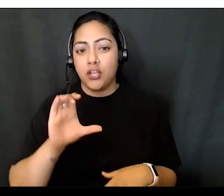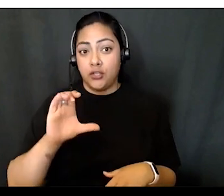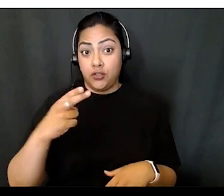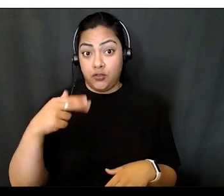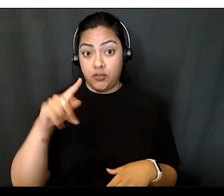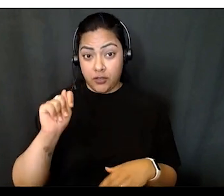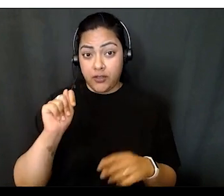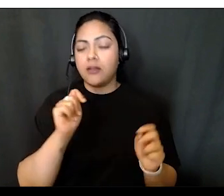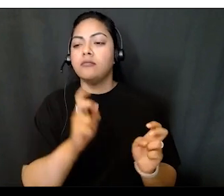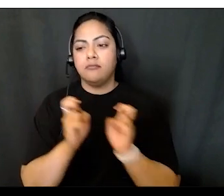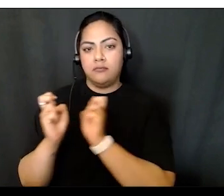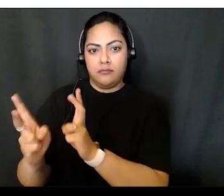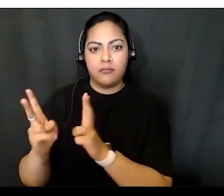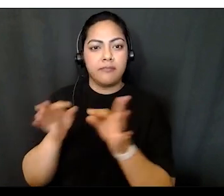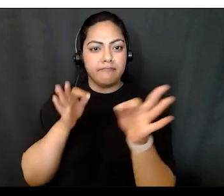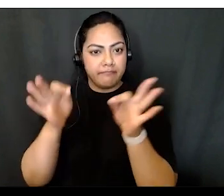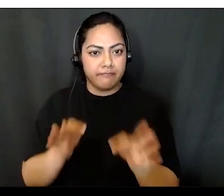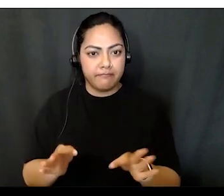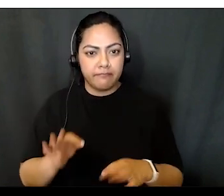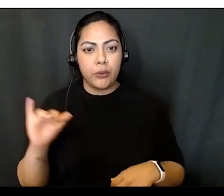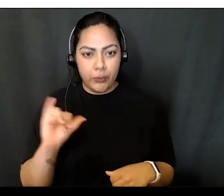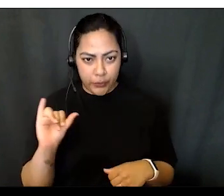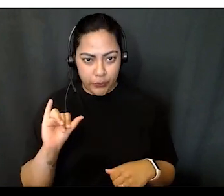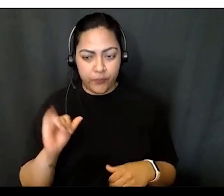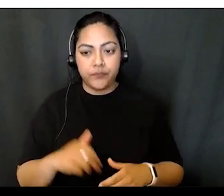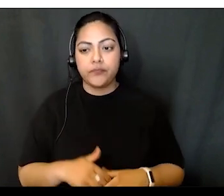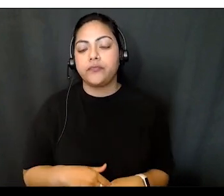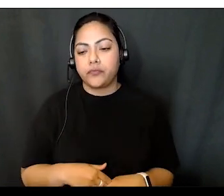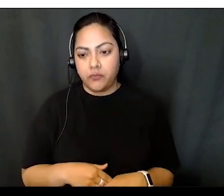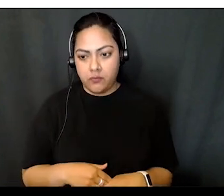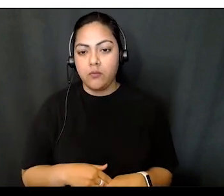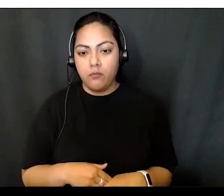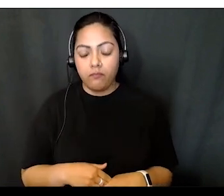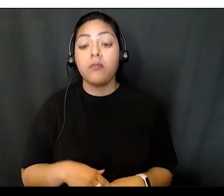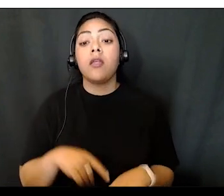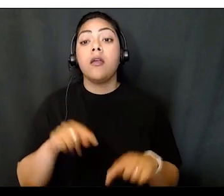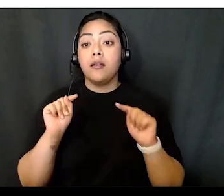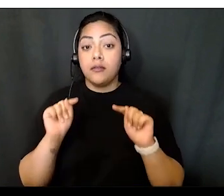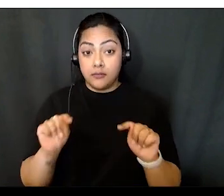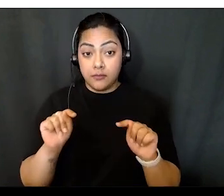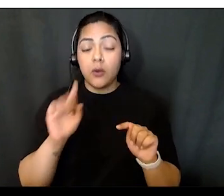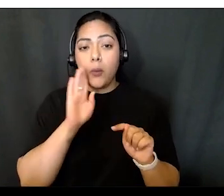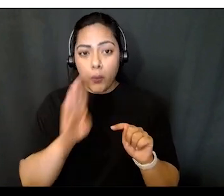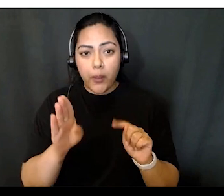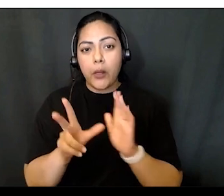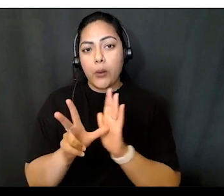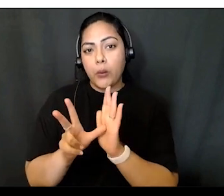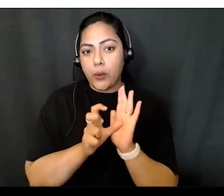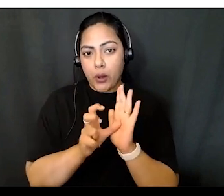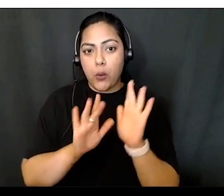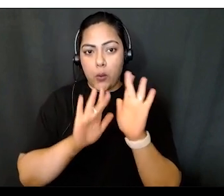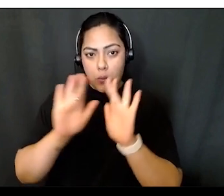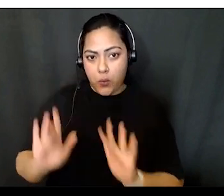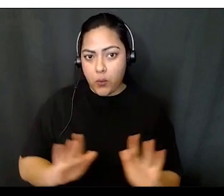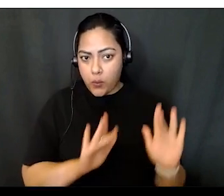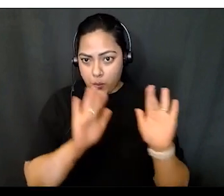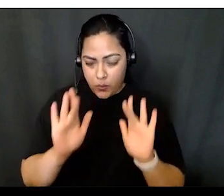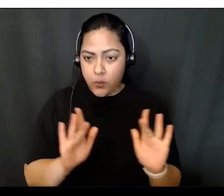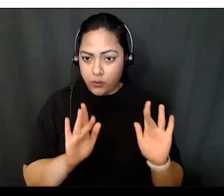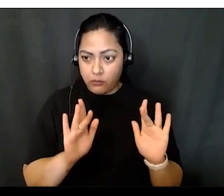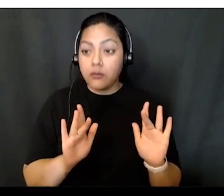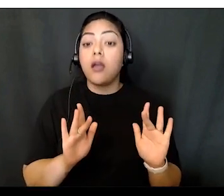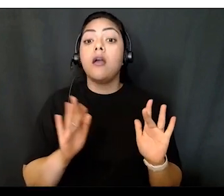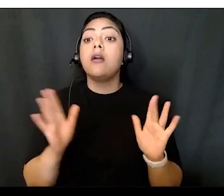In addition to simultaneous interpretation, the session will also be recorded, and the recording will be made available